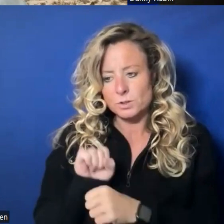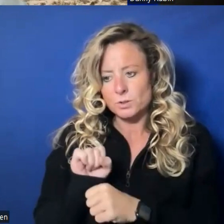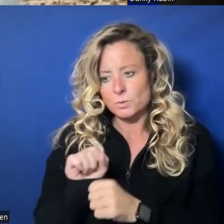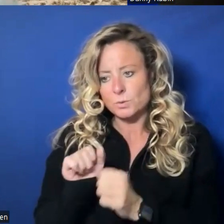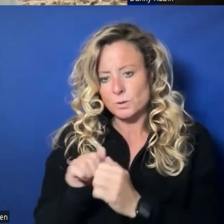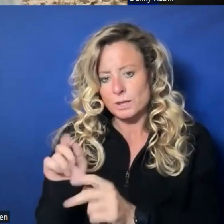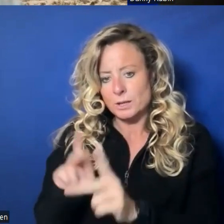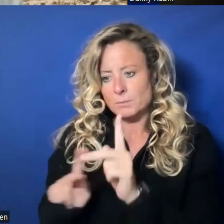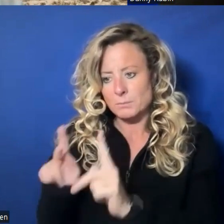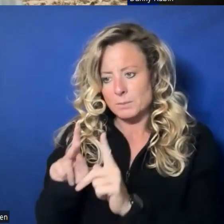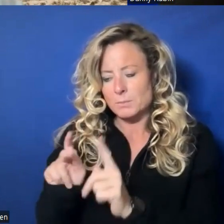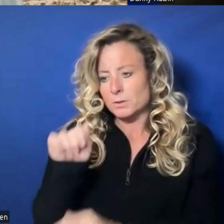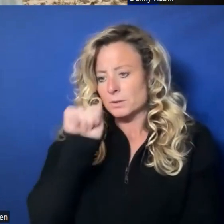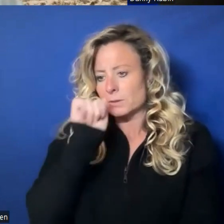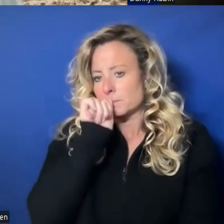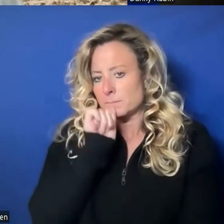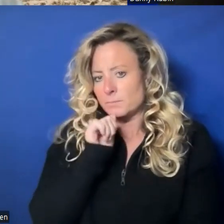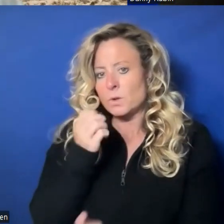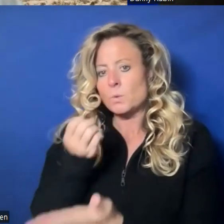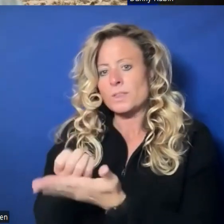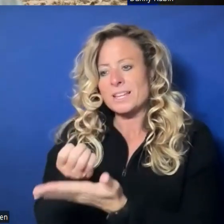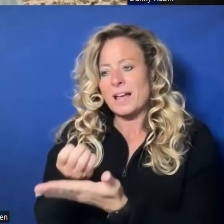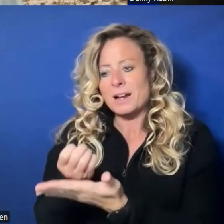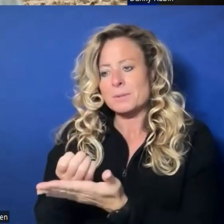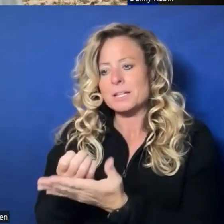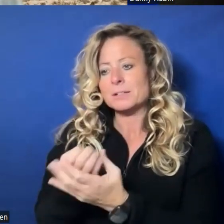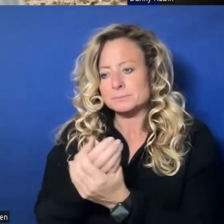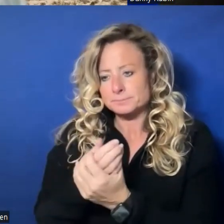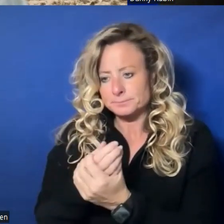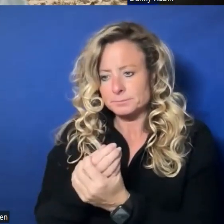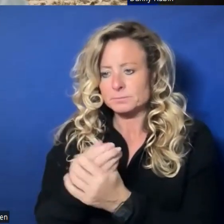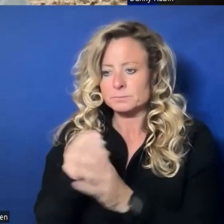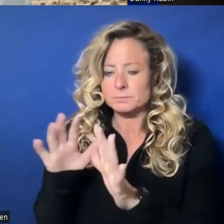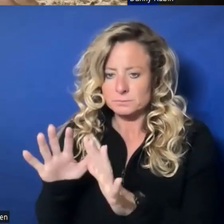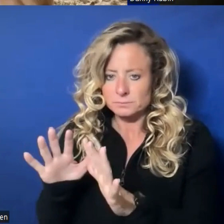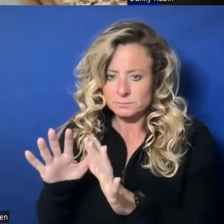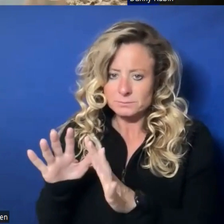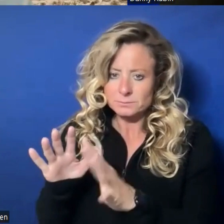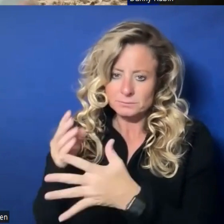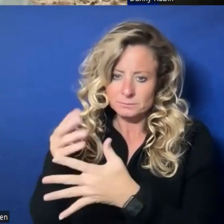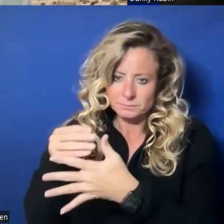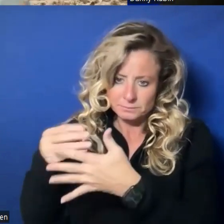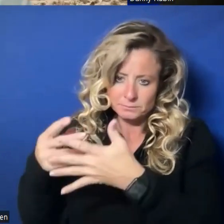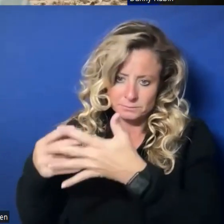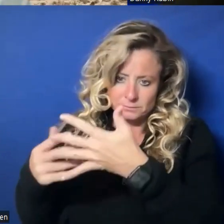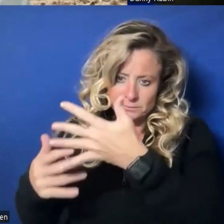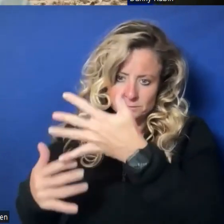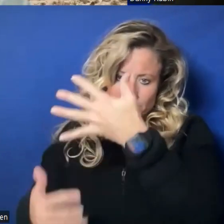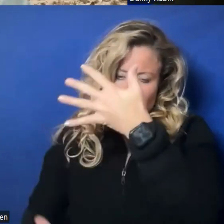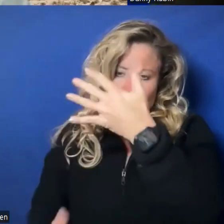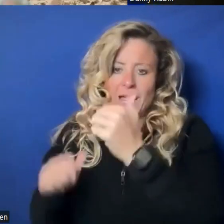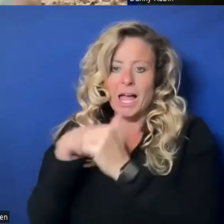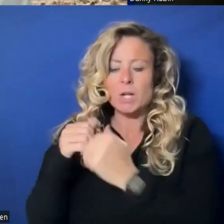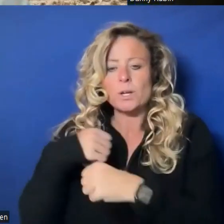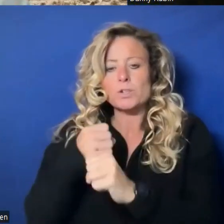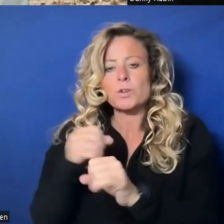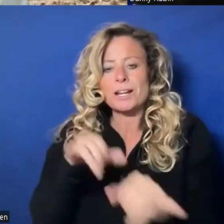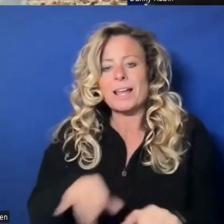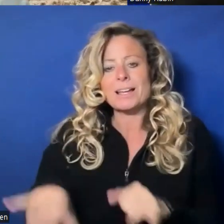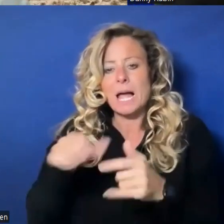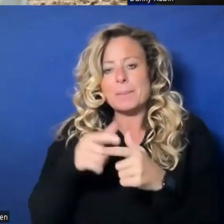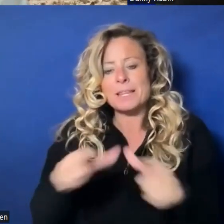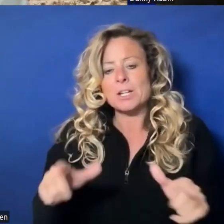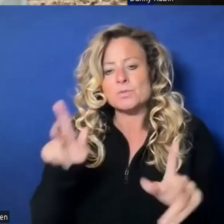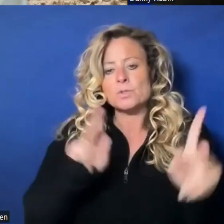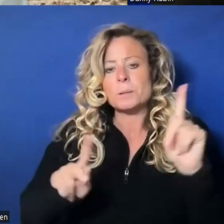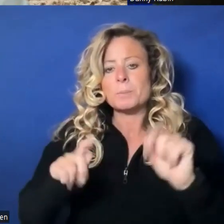people dealing with economy and et cetera, et cetera. So how can I create a common language with people from all